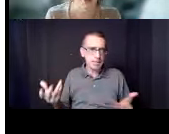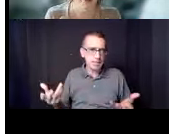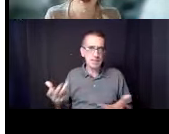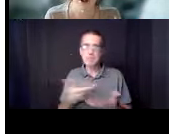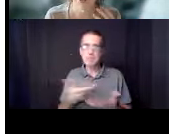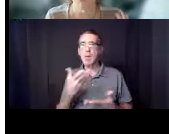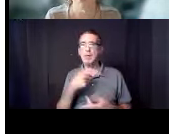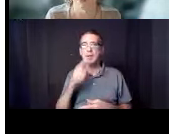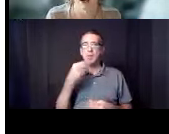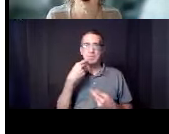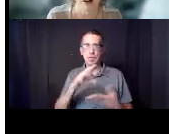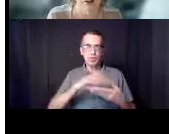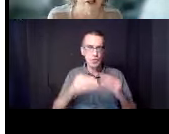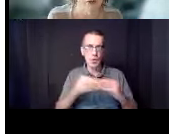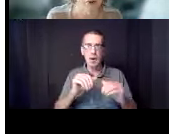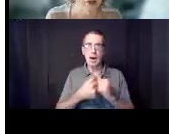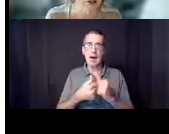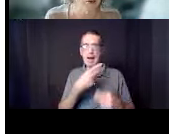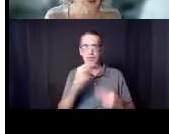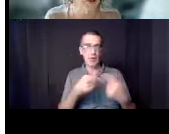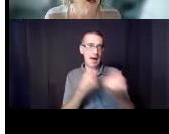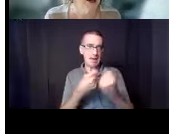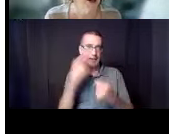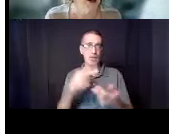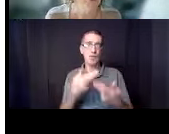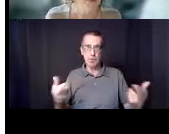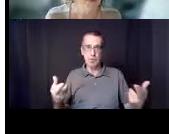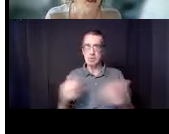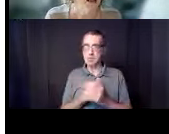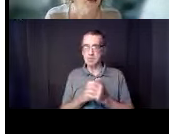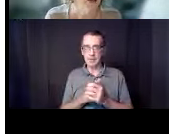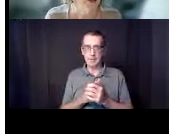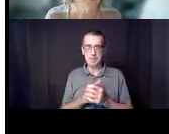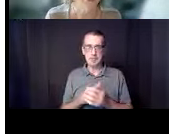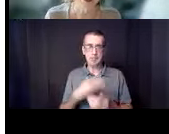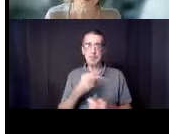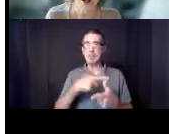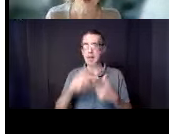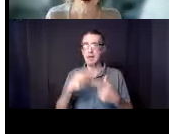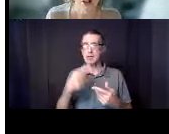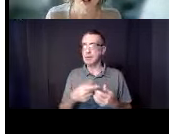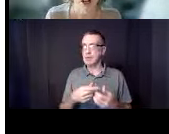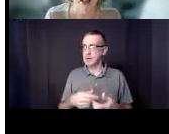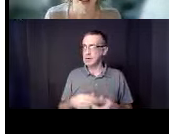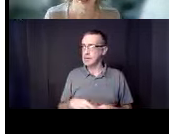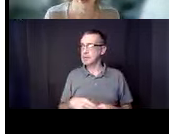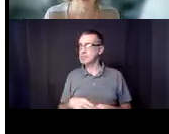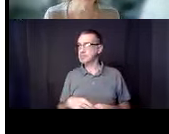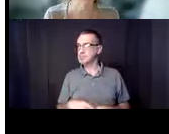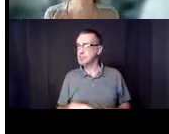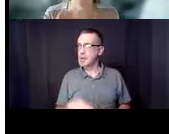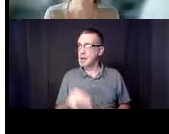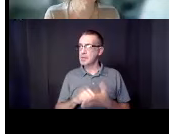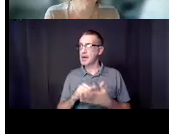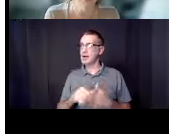would they tell their stories and help advocate for resources? And then find and support non-filers to access the child